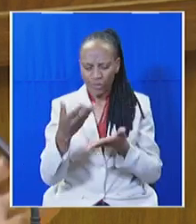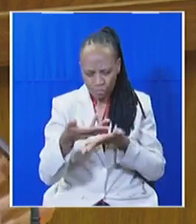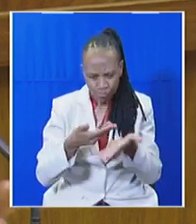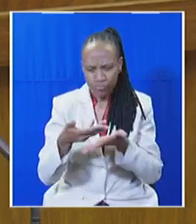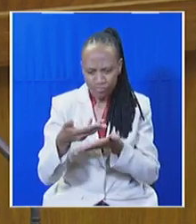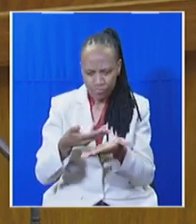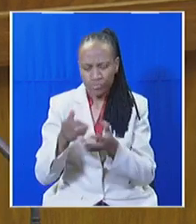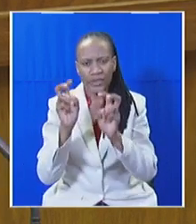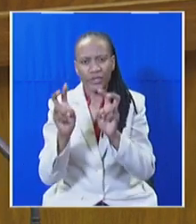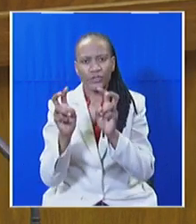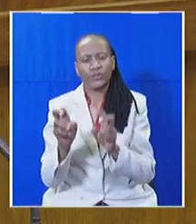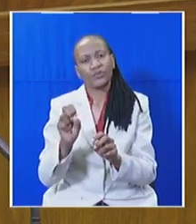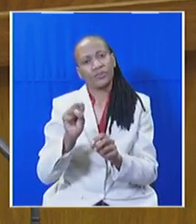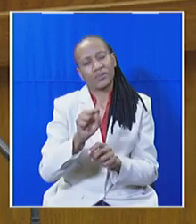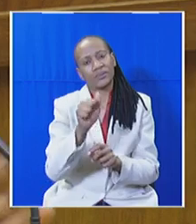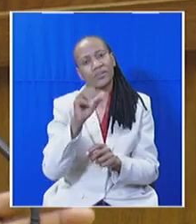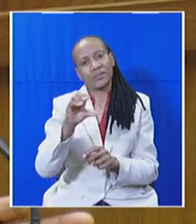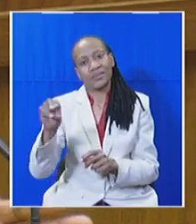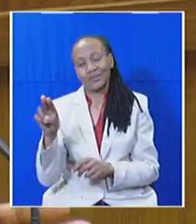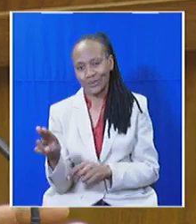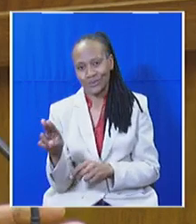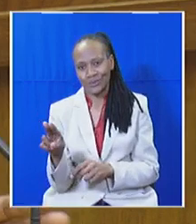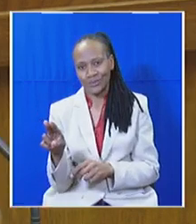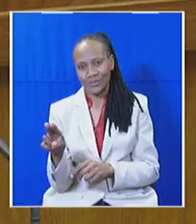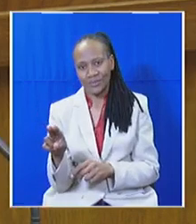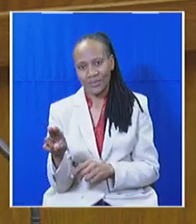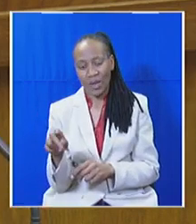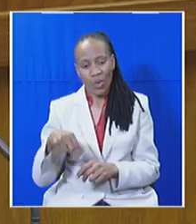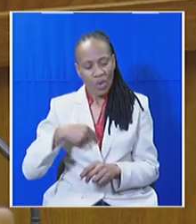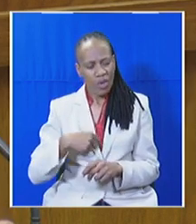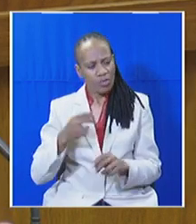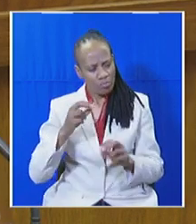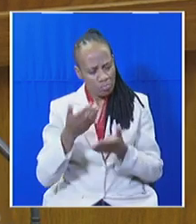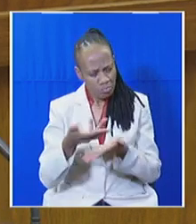within the framework of SACCO, how to make it work better.